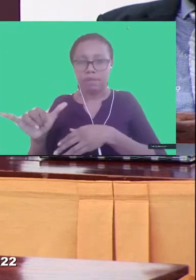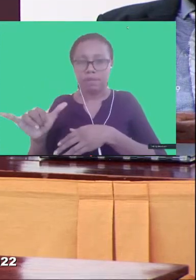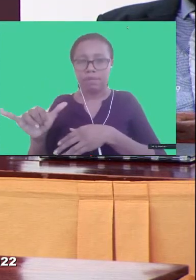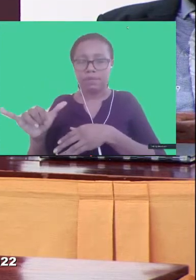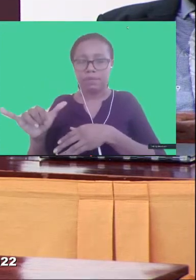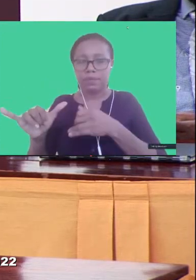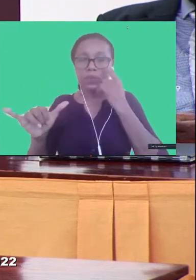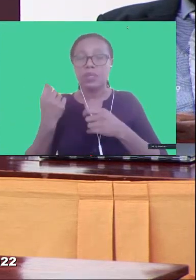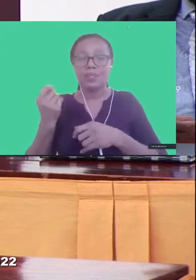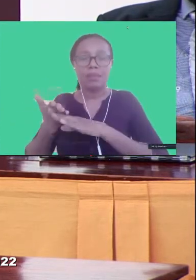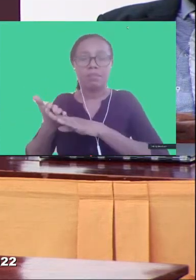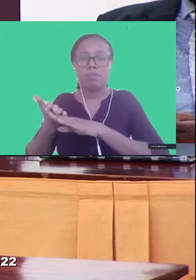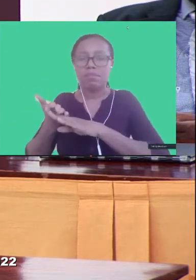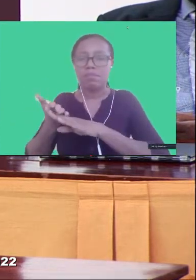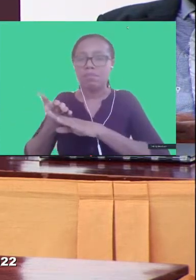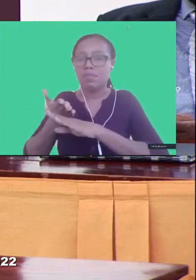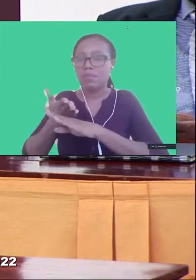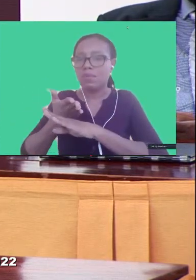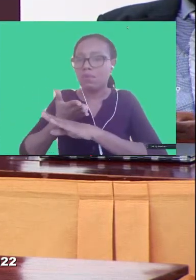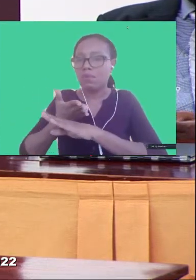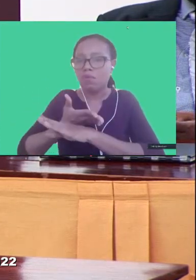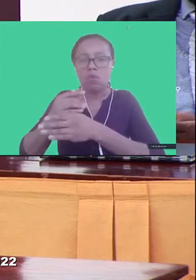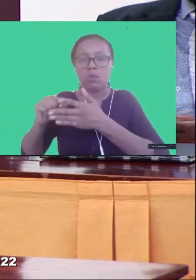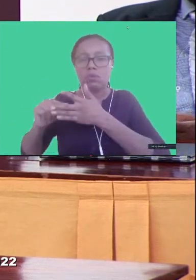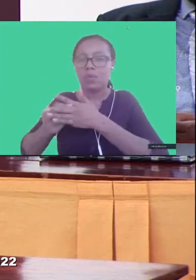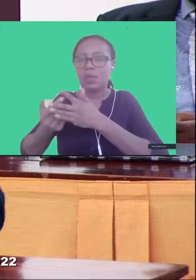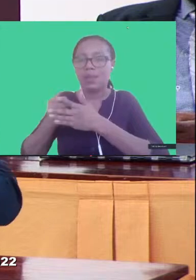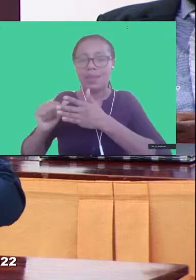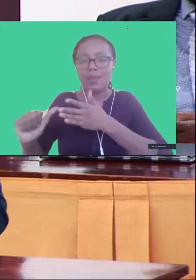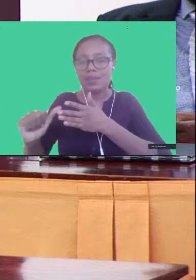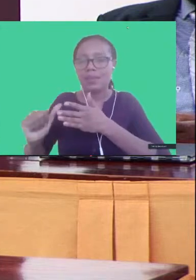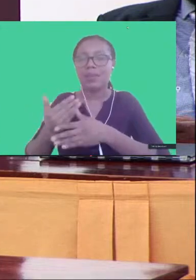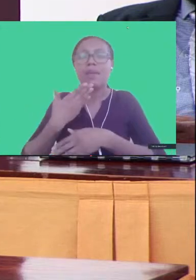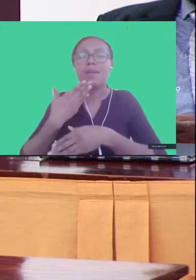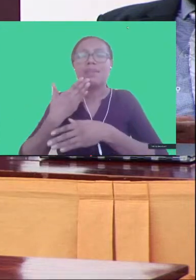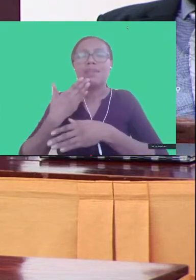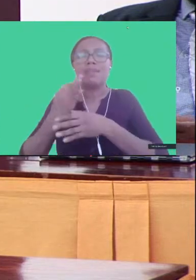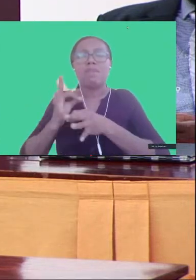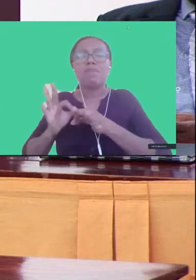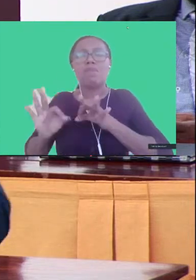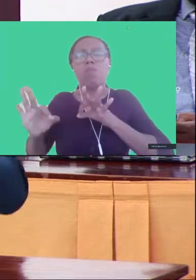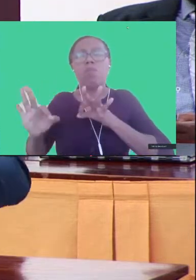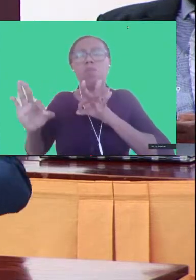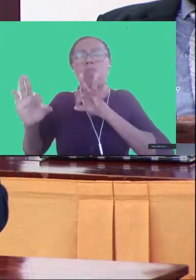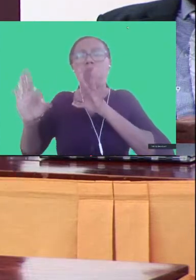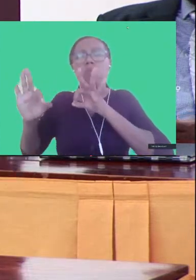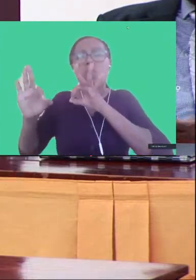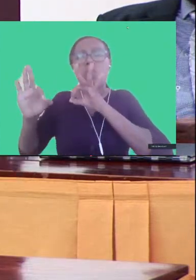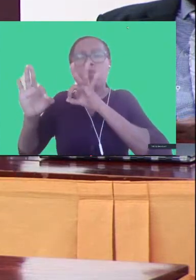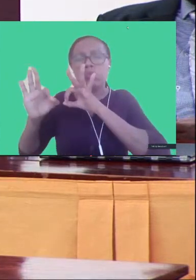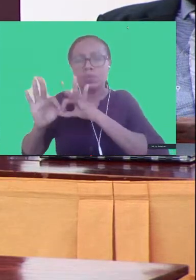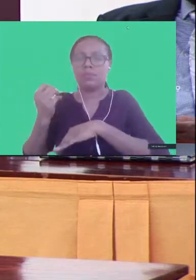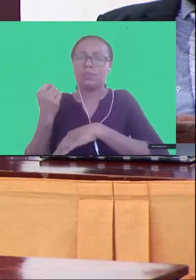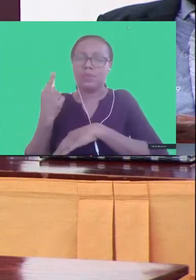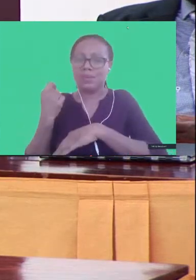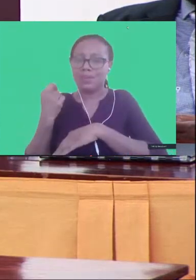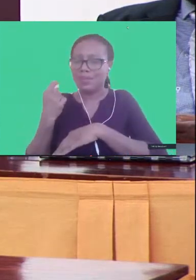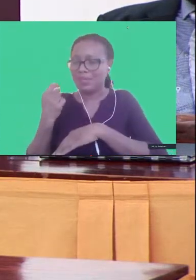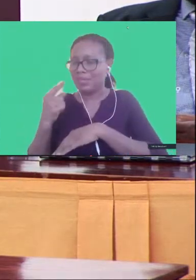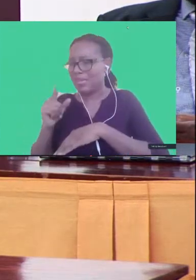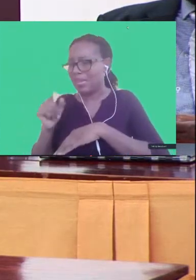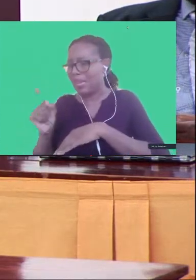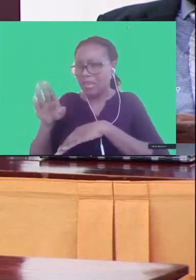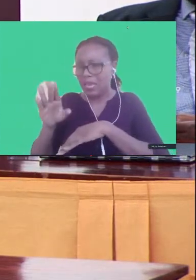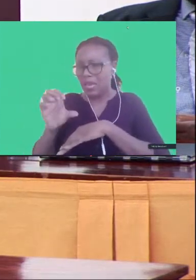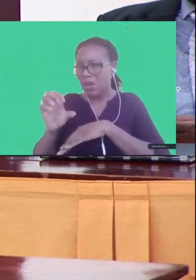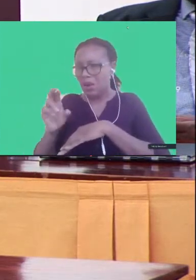your baseline conditions are. So what are the current conditions with the currents, with the air quality, with the marine flora and